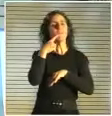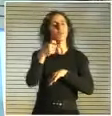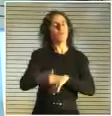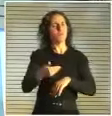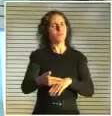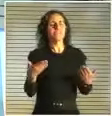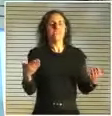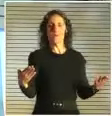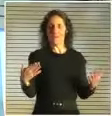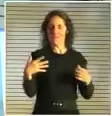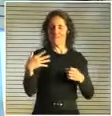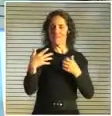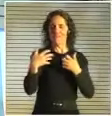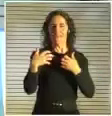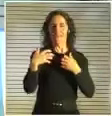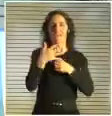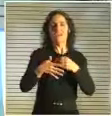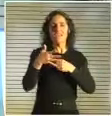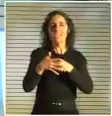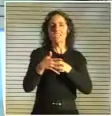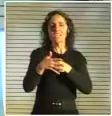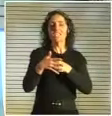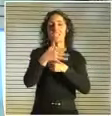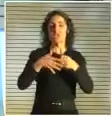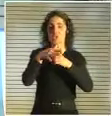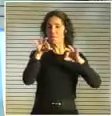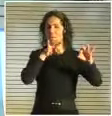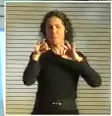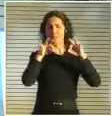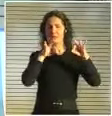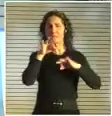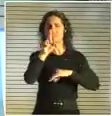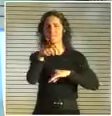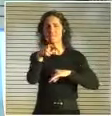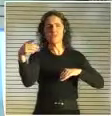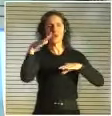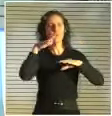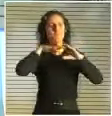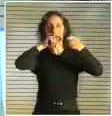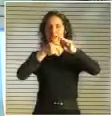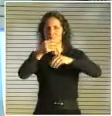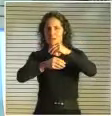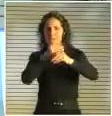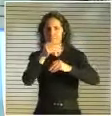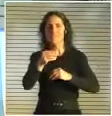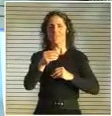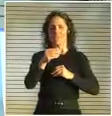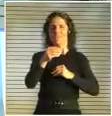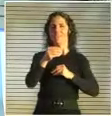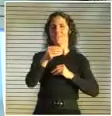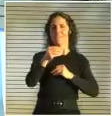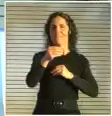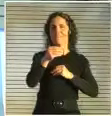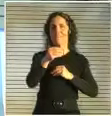around nature positive or net positive thinking? And it is no question that is happening right now. That